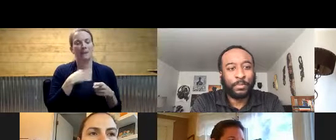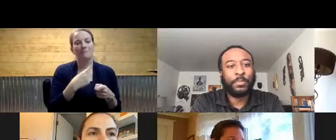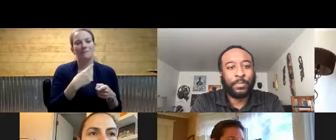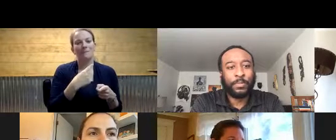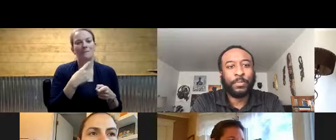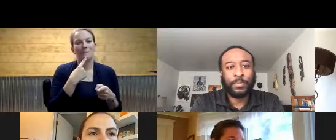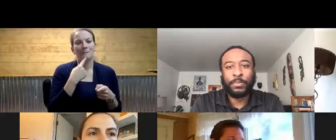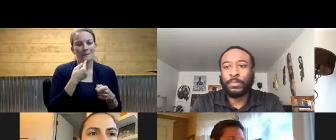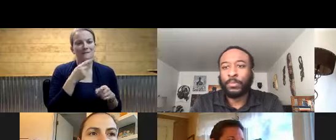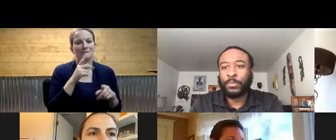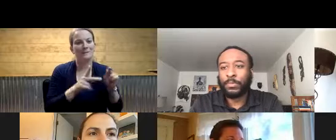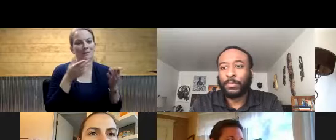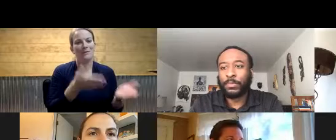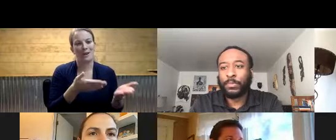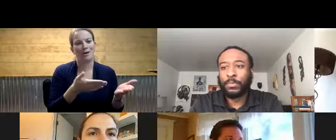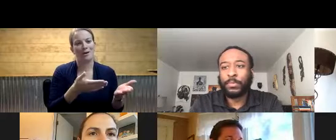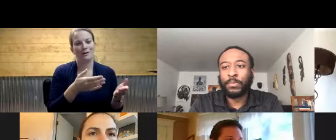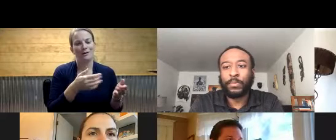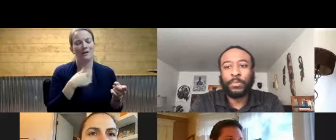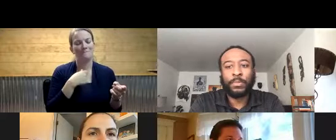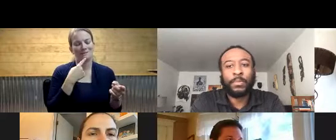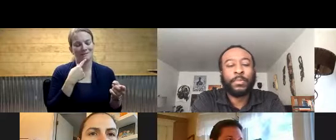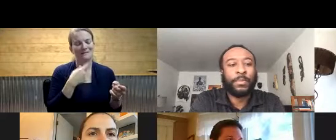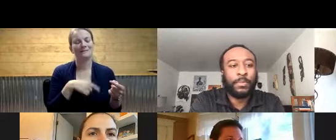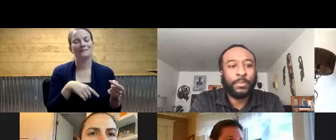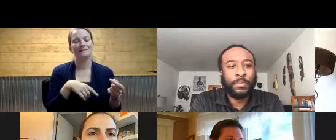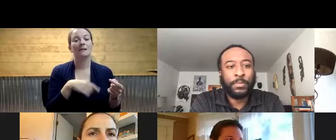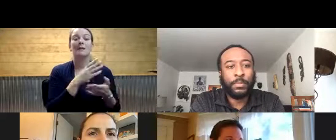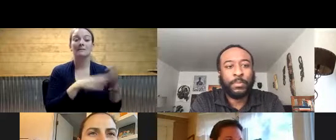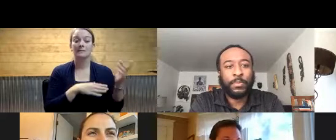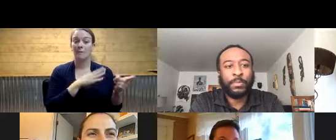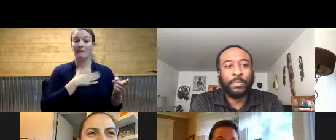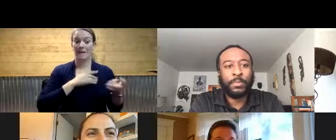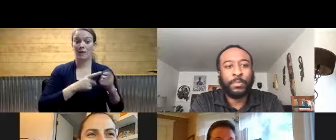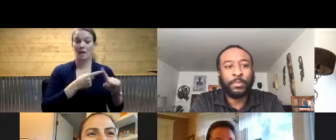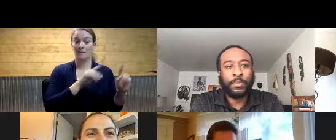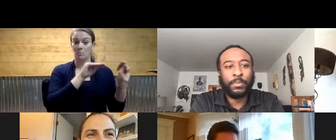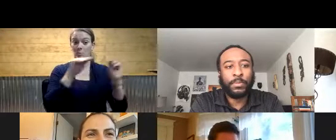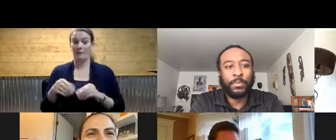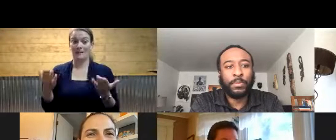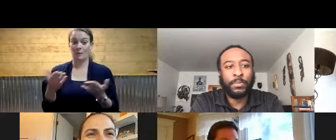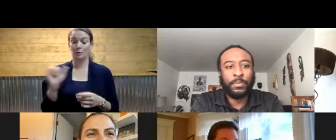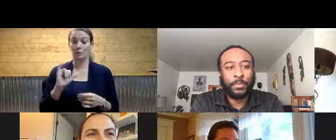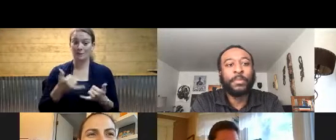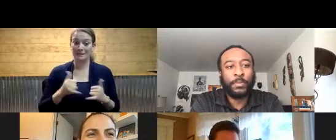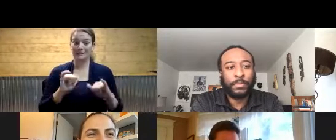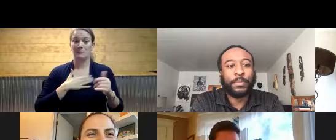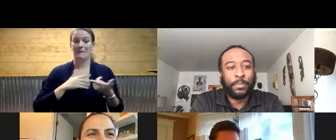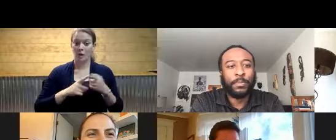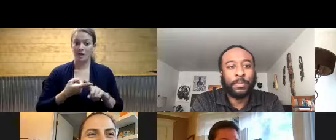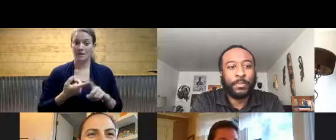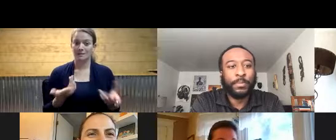Dubai, so I had a lot of good connections in Dubai, and some of them actually came here as well and are still good friends, like Langston, for example.